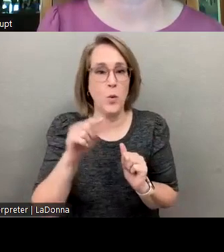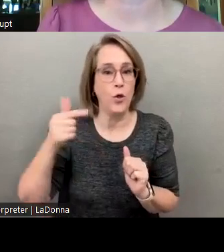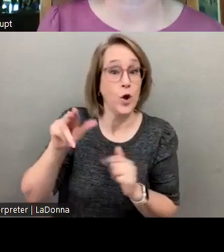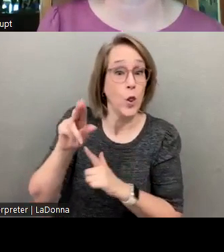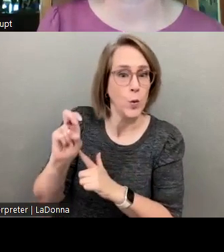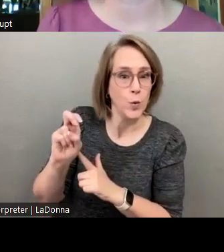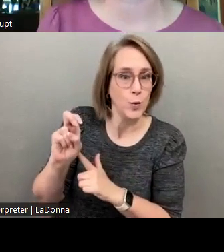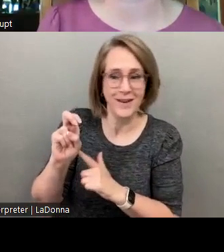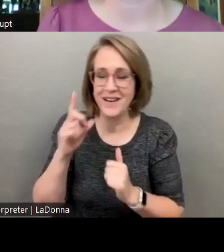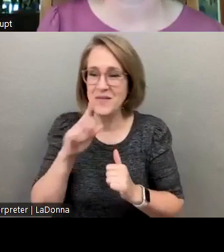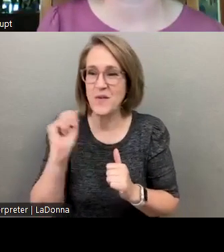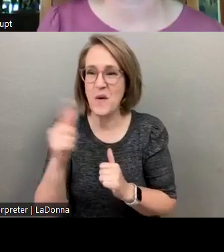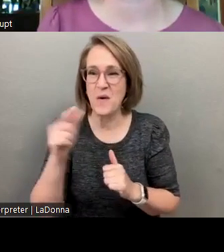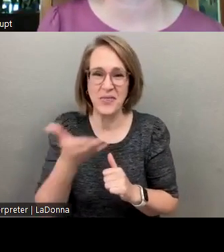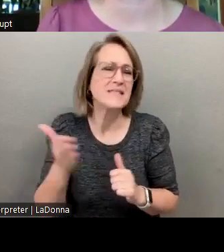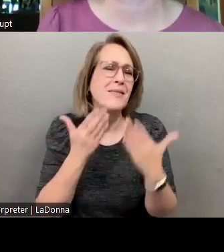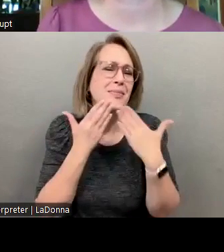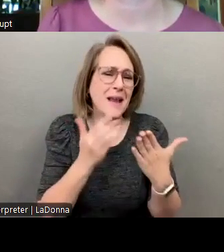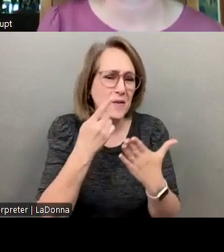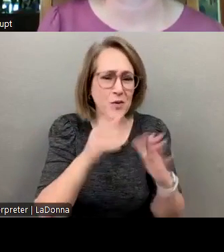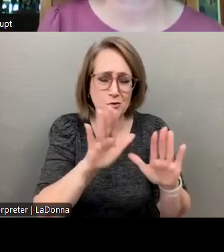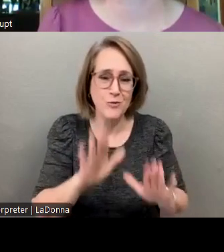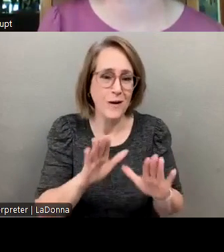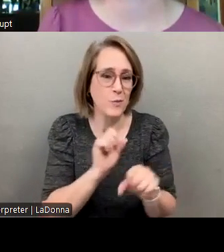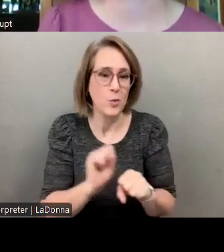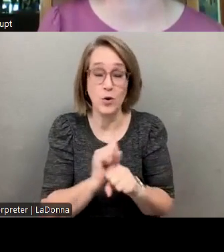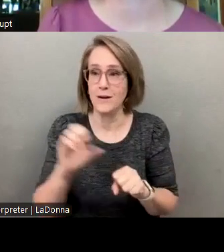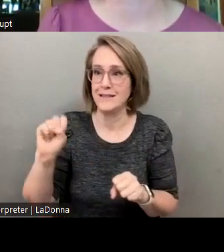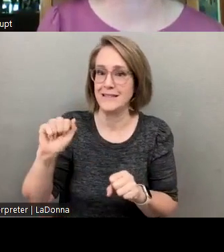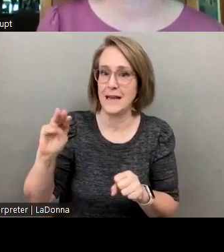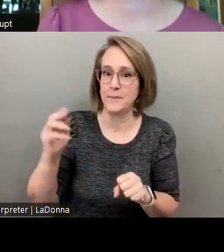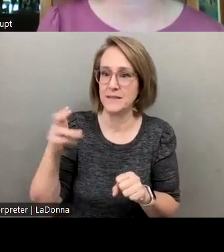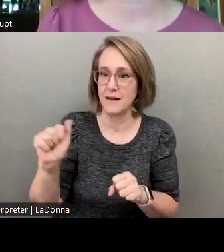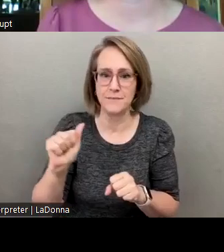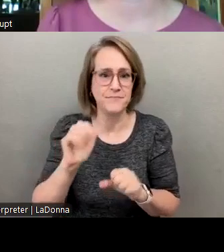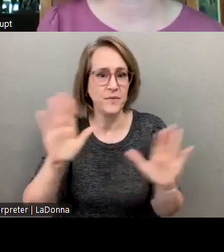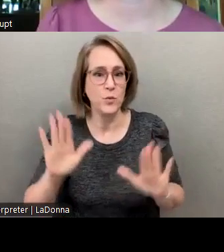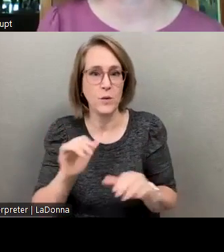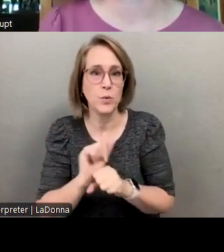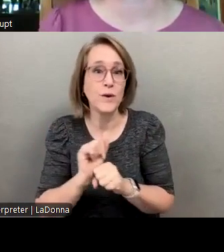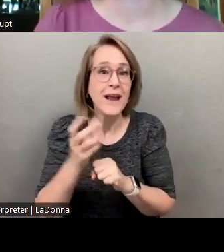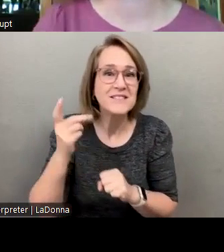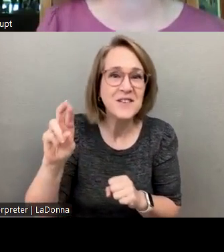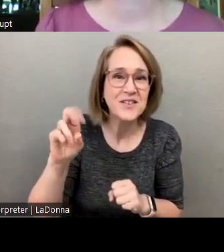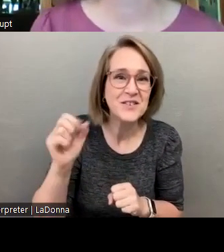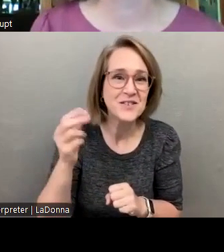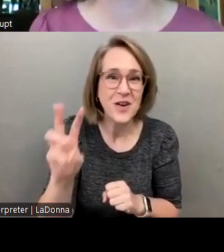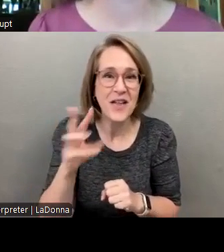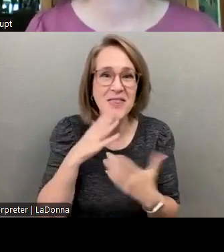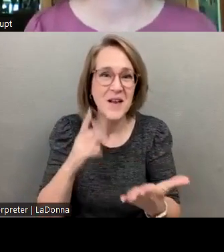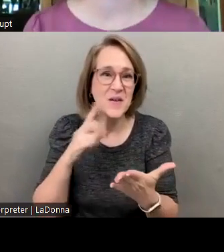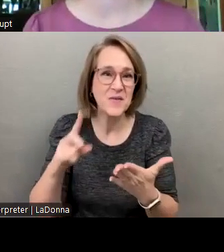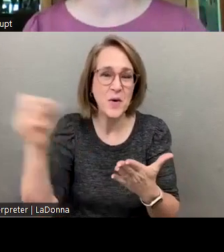this. And, just thank you for your incredible work and SAMHSA's incredible work. And thank you, Dr. Shaw, for having Brandon do